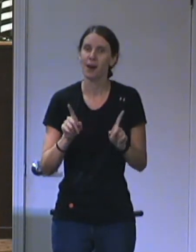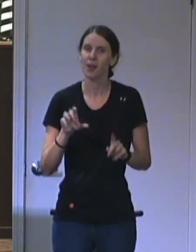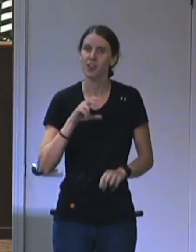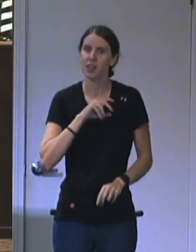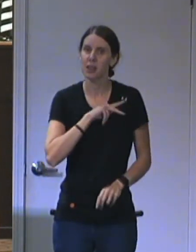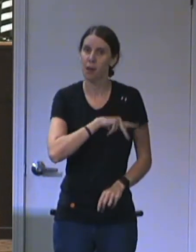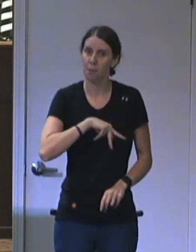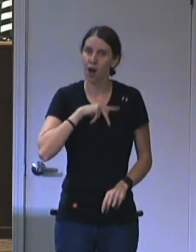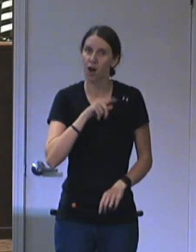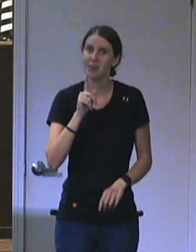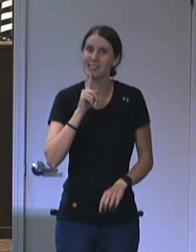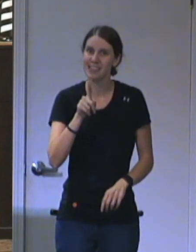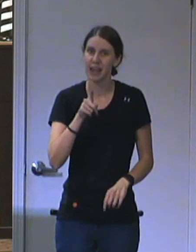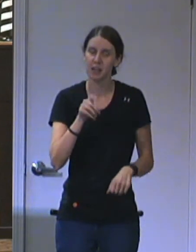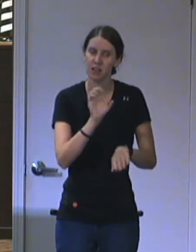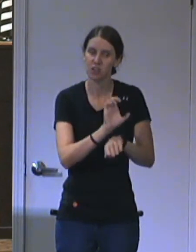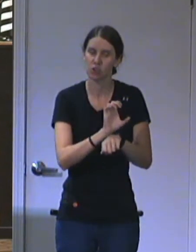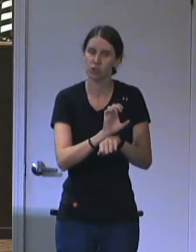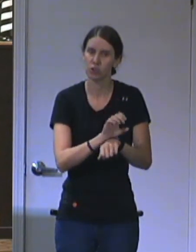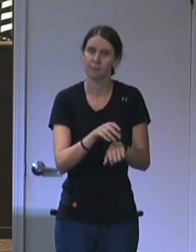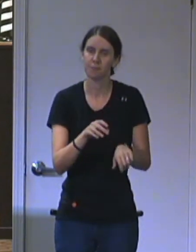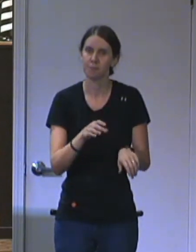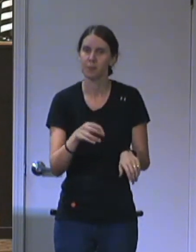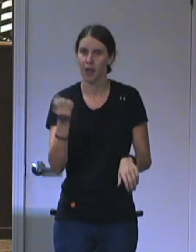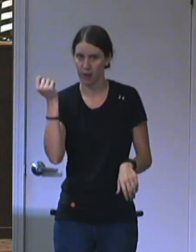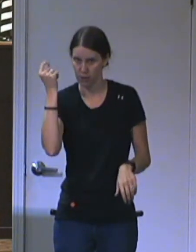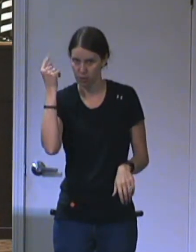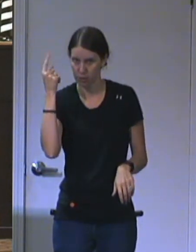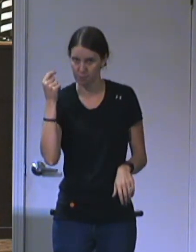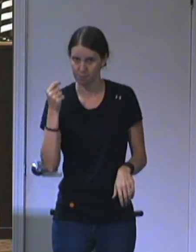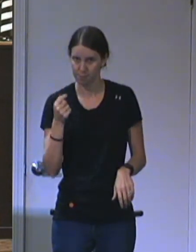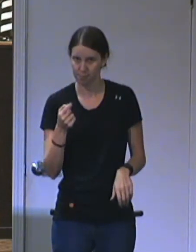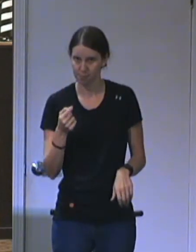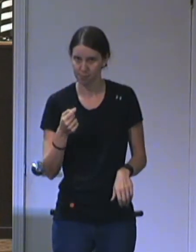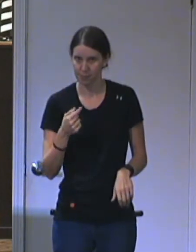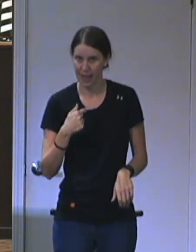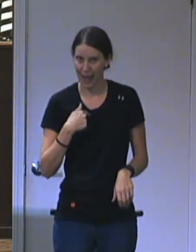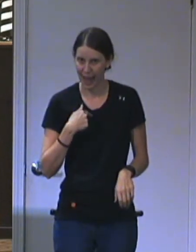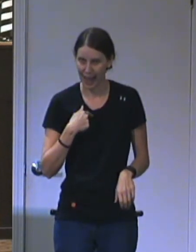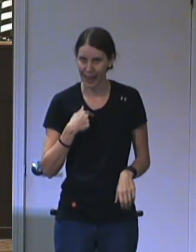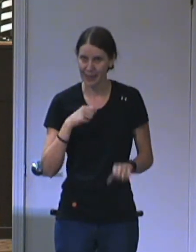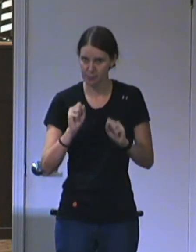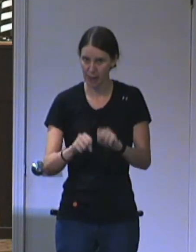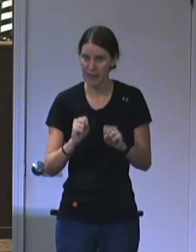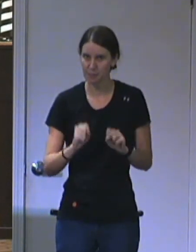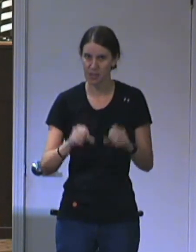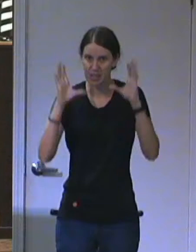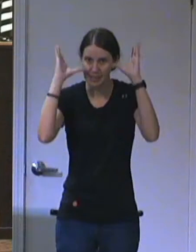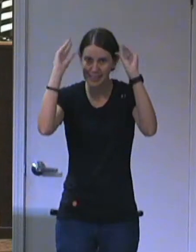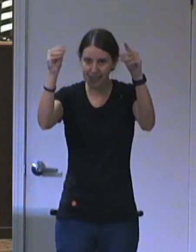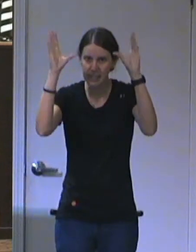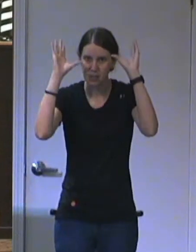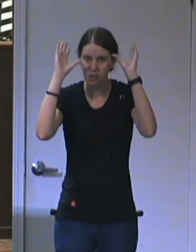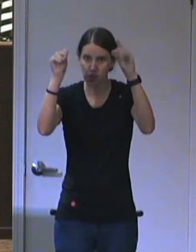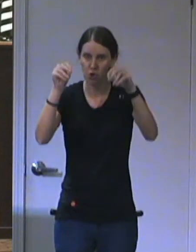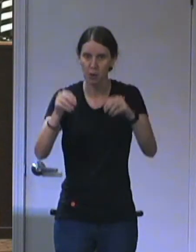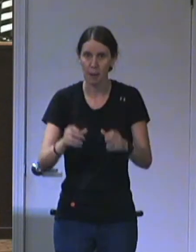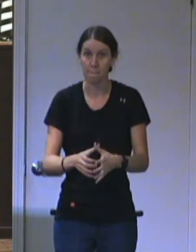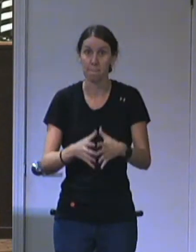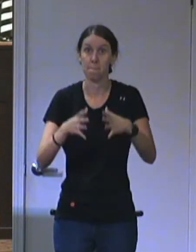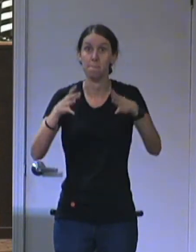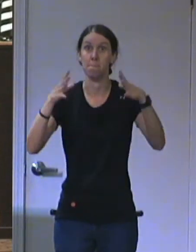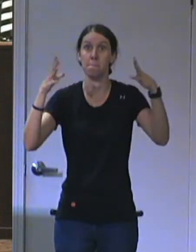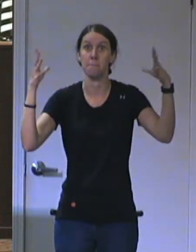spoke to churches, and he says, look, I should be able to be teaching you deep theological